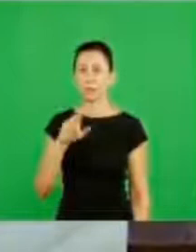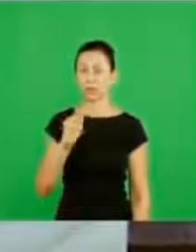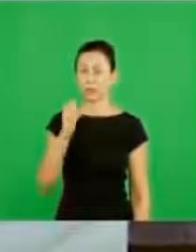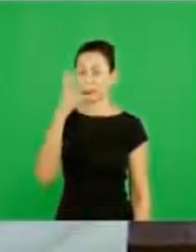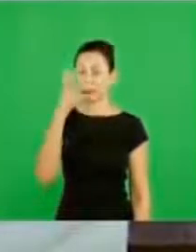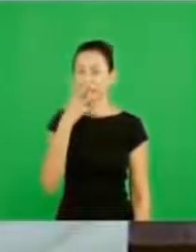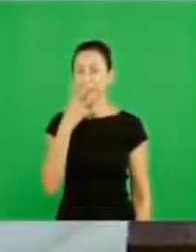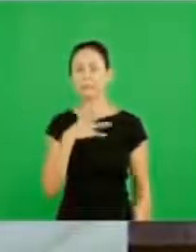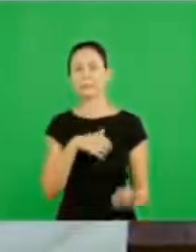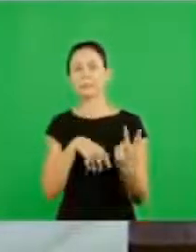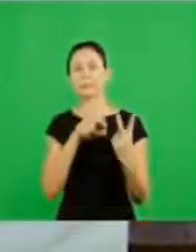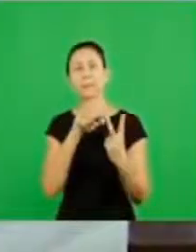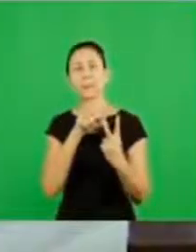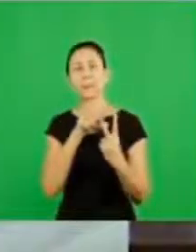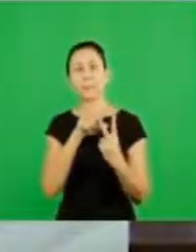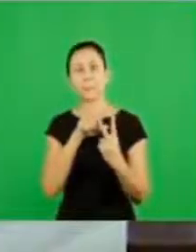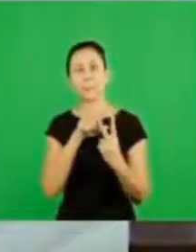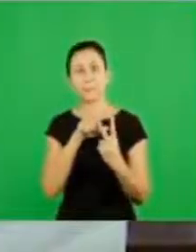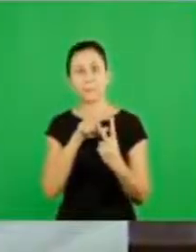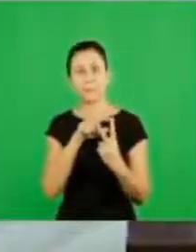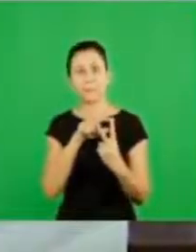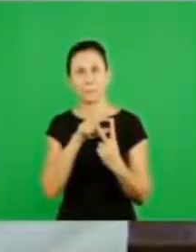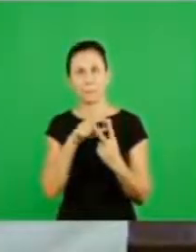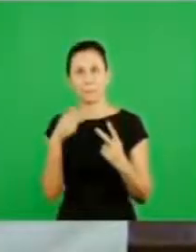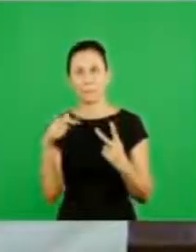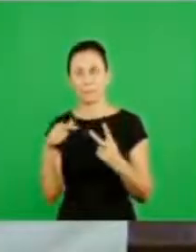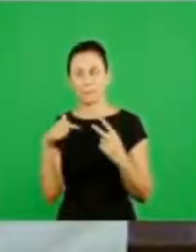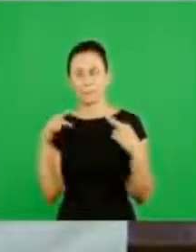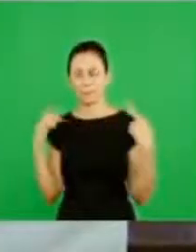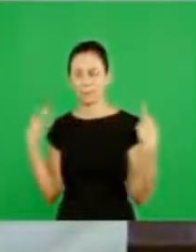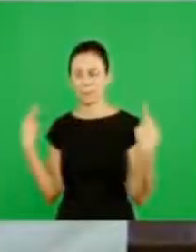So she was, you know, from the north, and a very strong